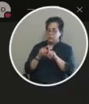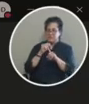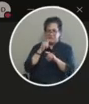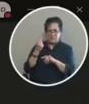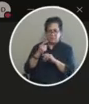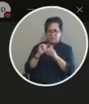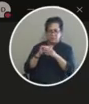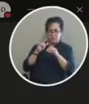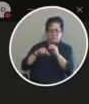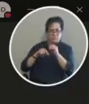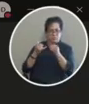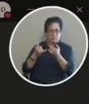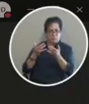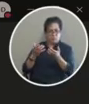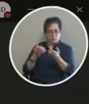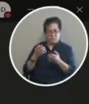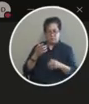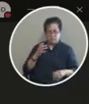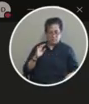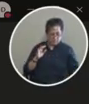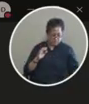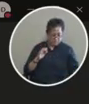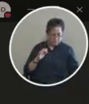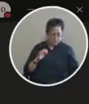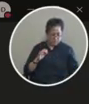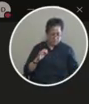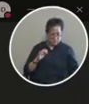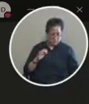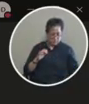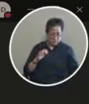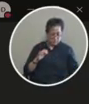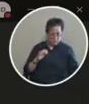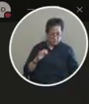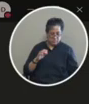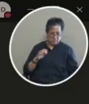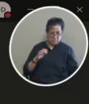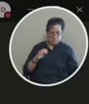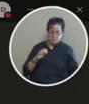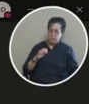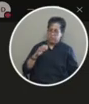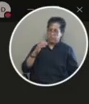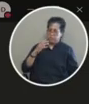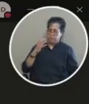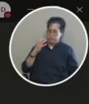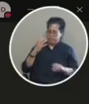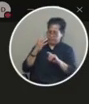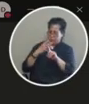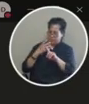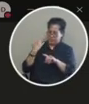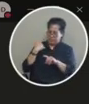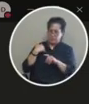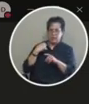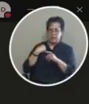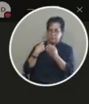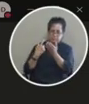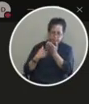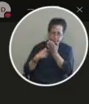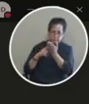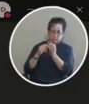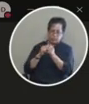Pasoans currently want. Some 4 months ago, I debated the